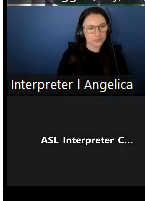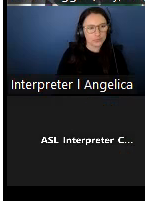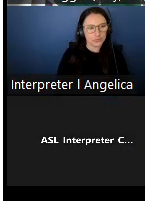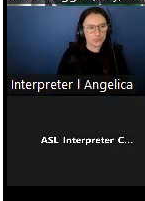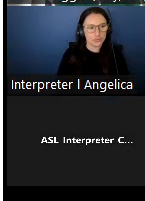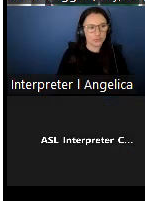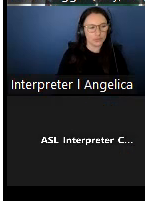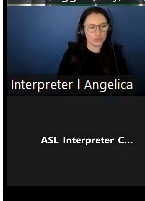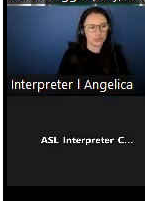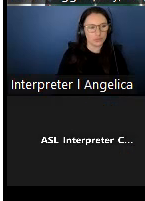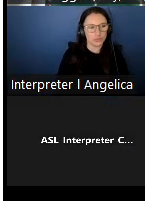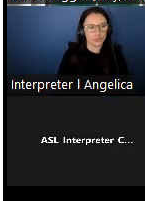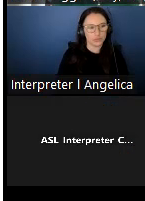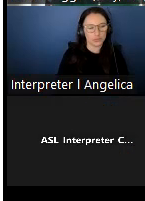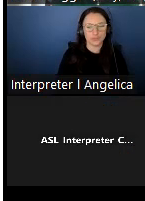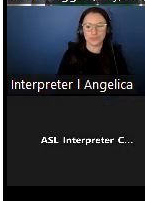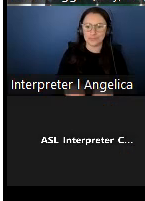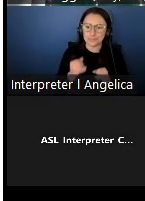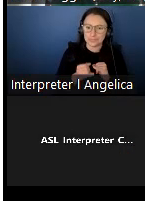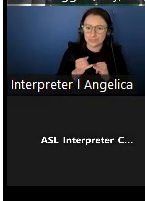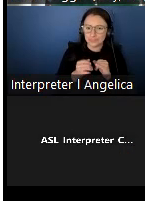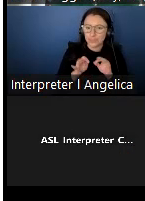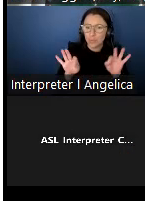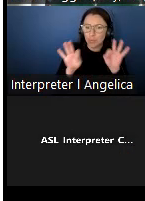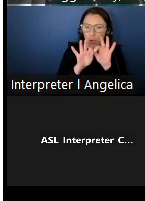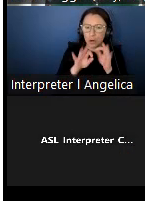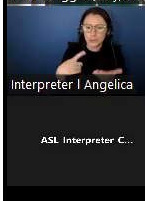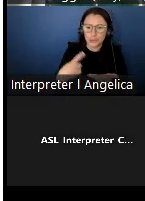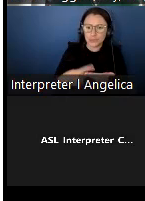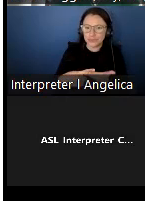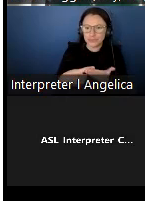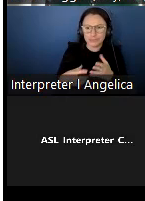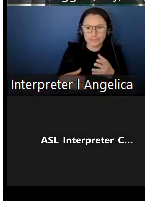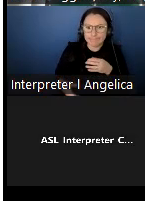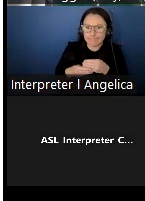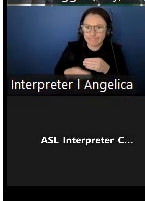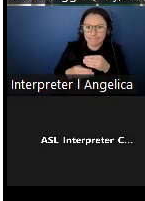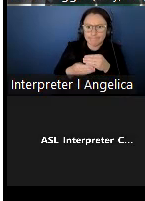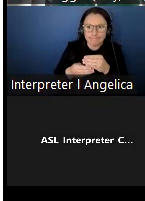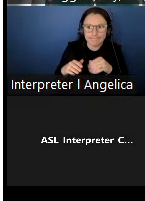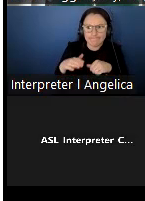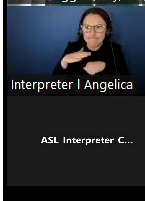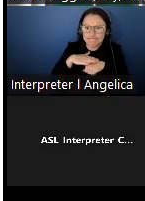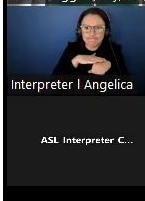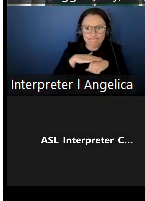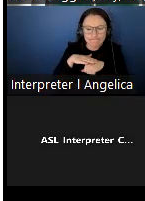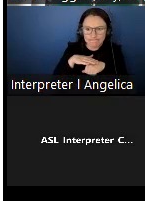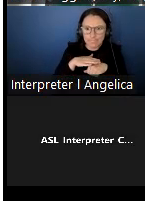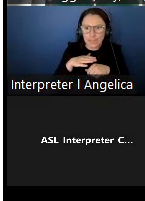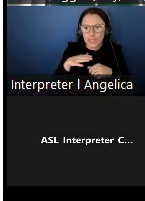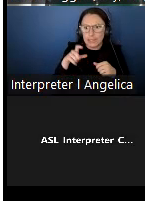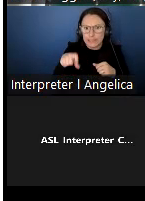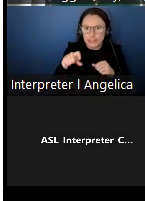And then lastly, it is important to discuss any additional precautions that may be relevant to the client's